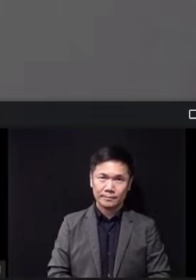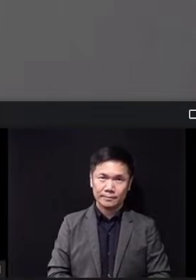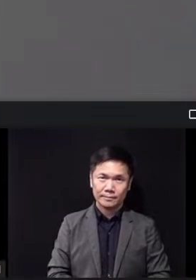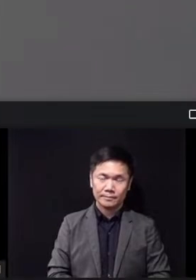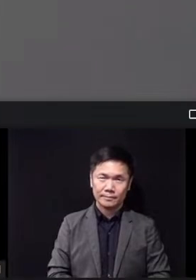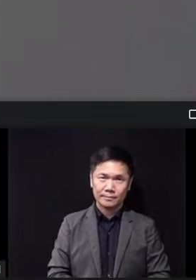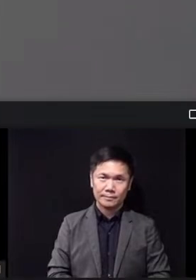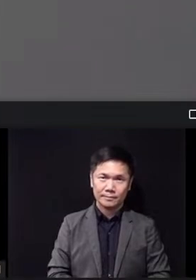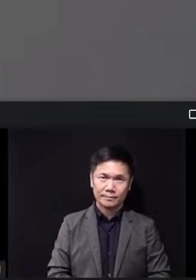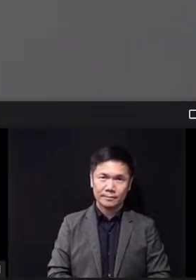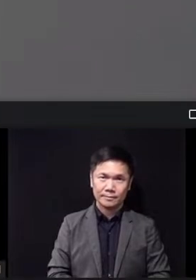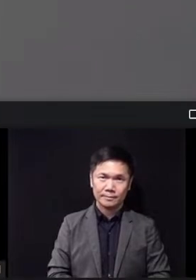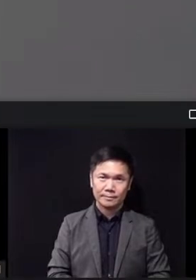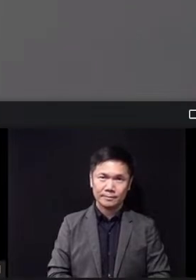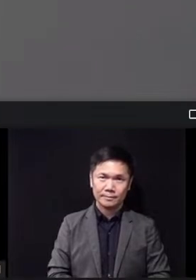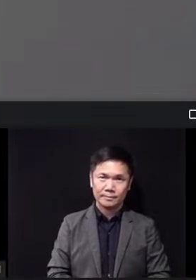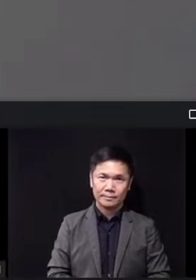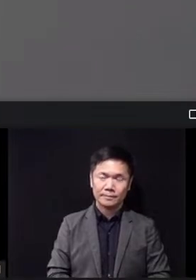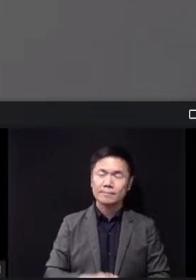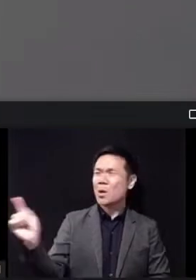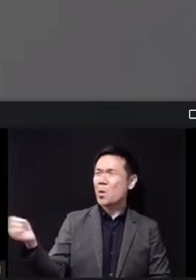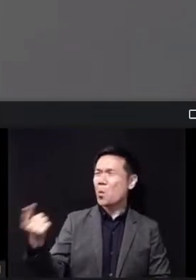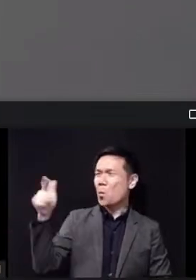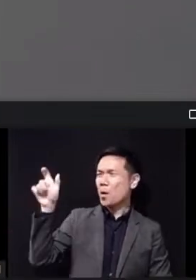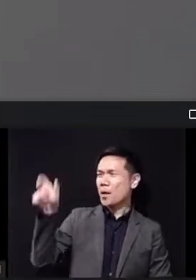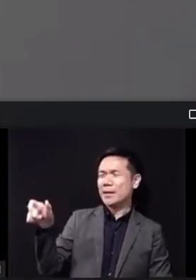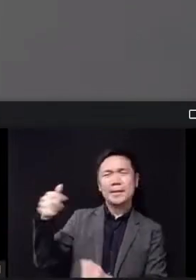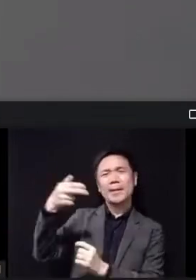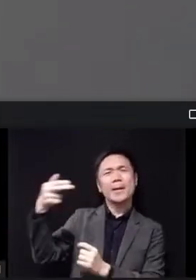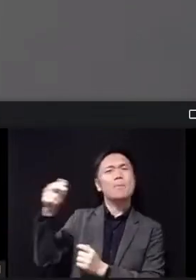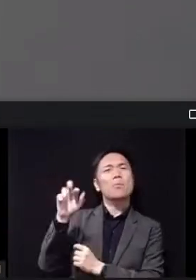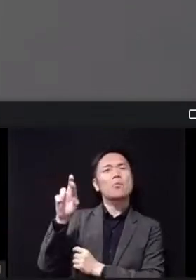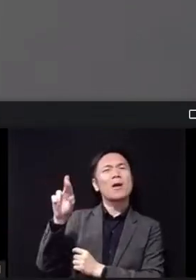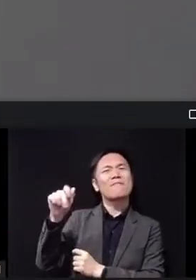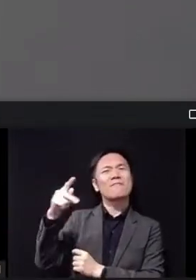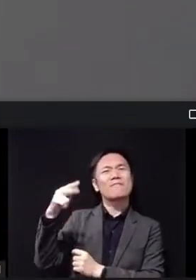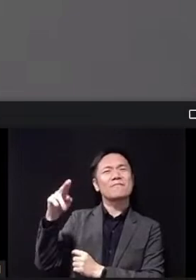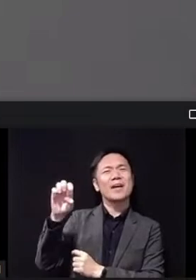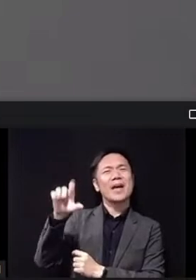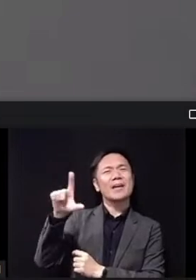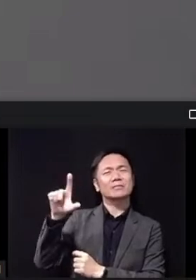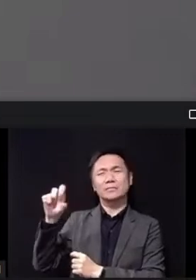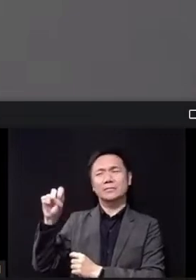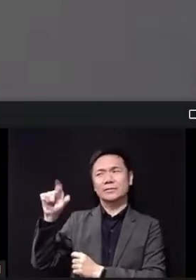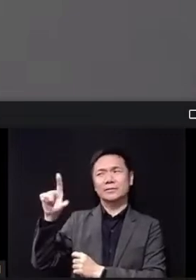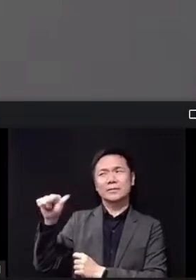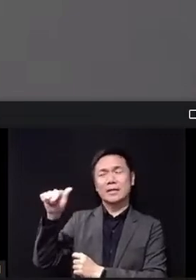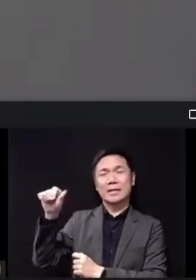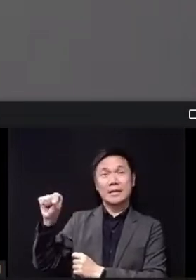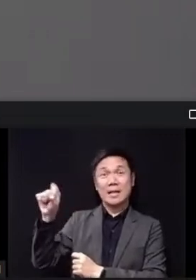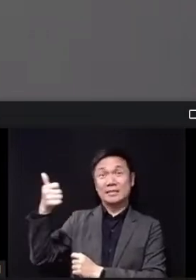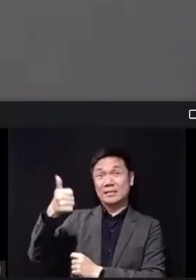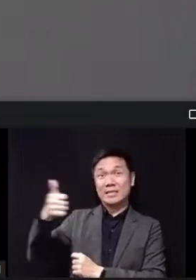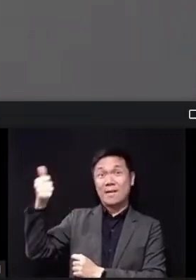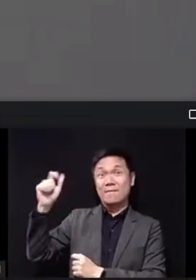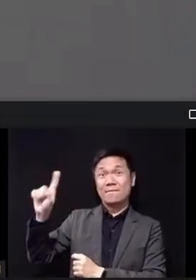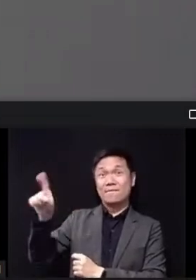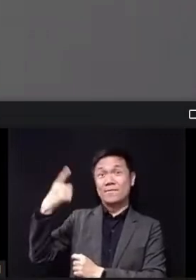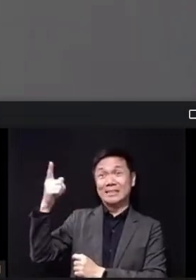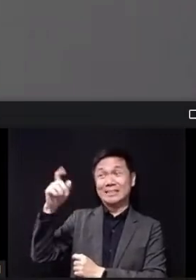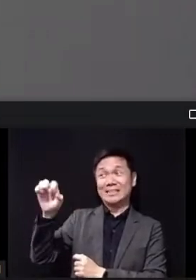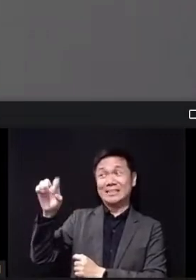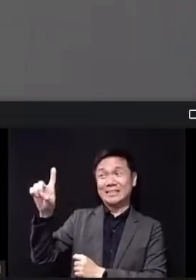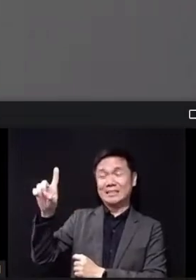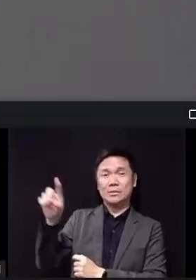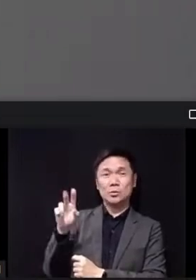the inspiring word of the visionary Rafael Salas, the first executive director of